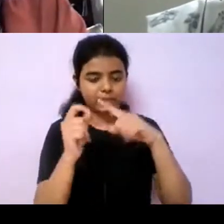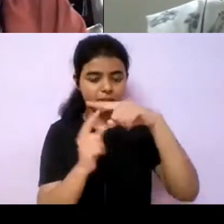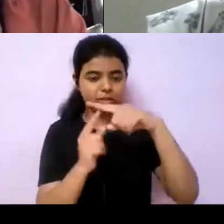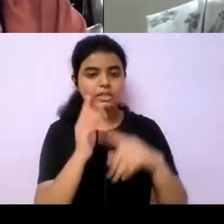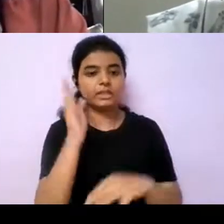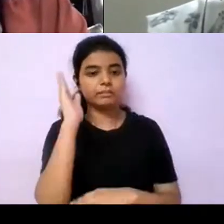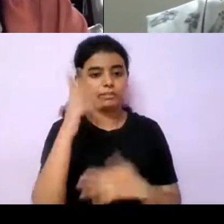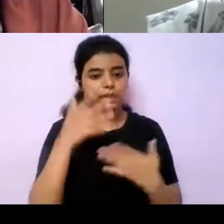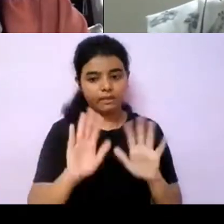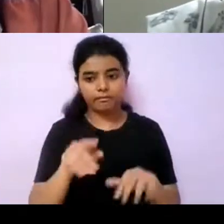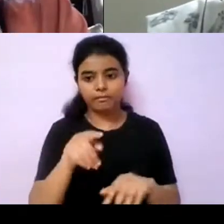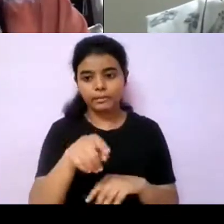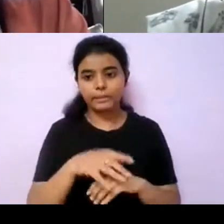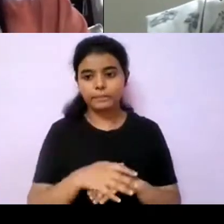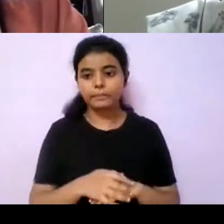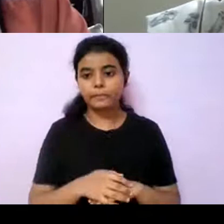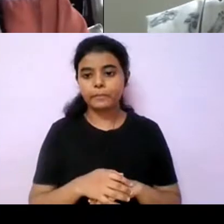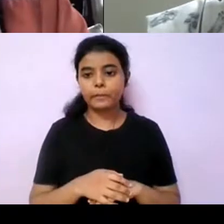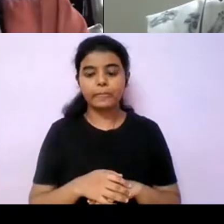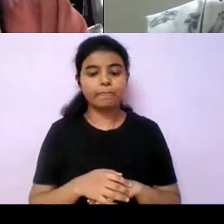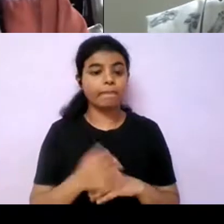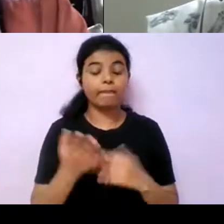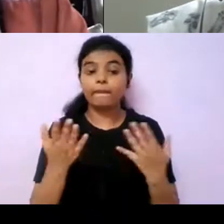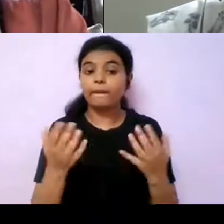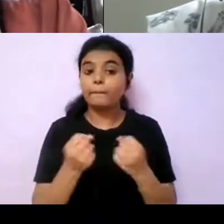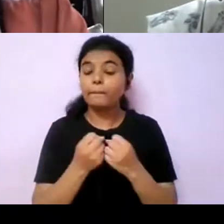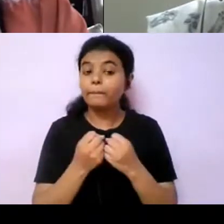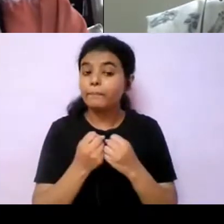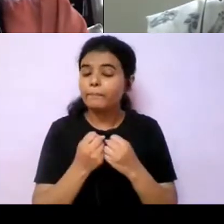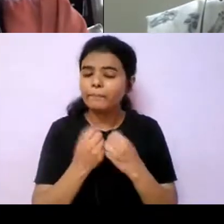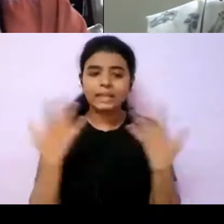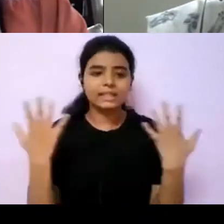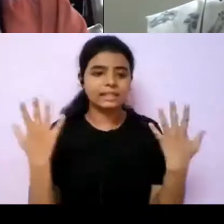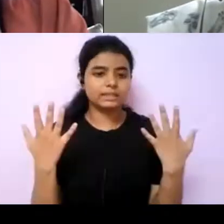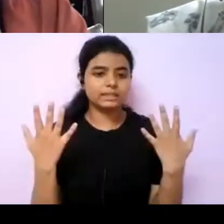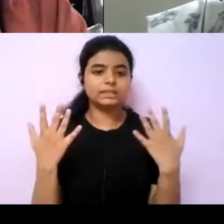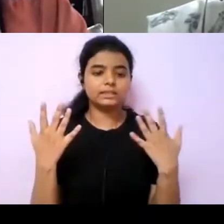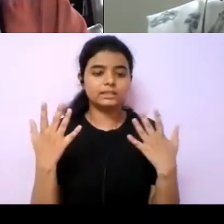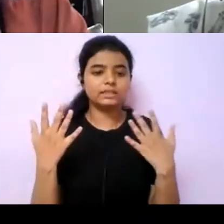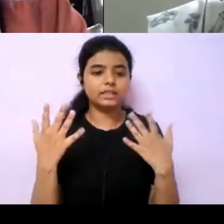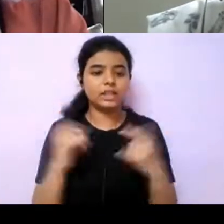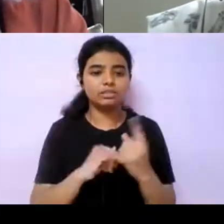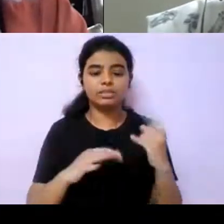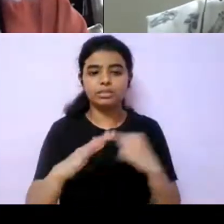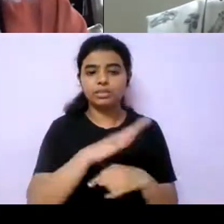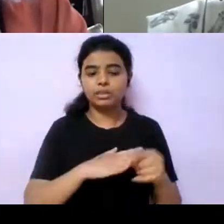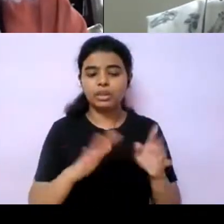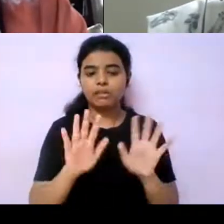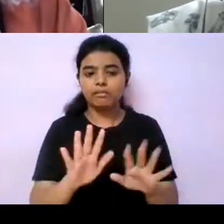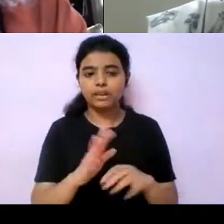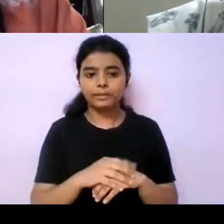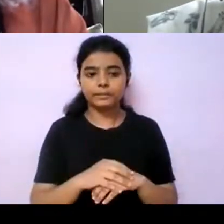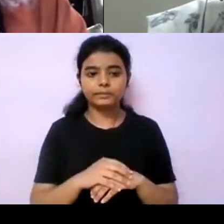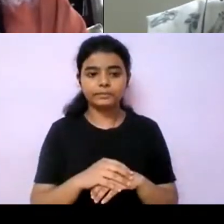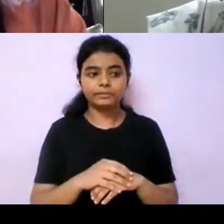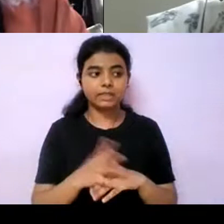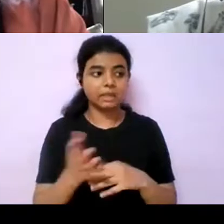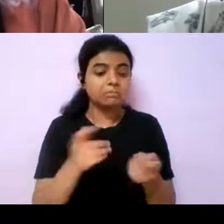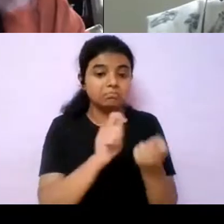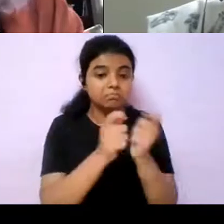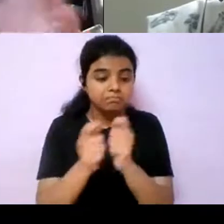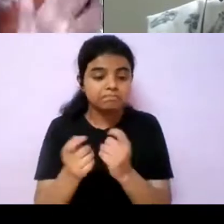for most kinds of situations, but they may have to be modified